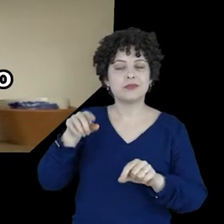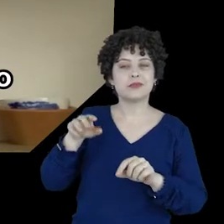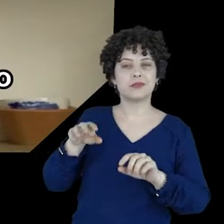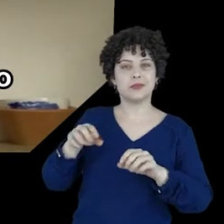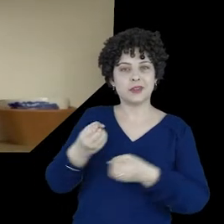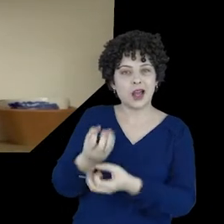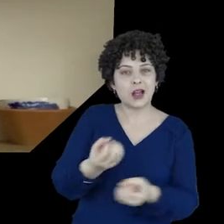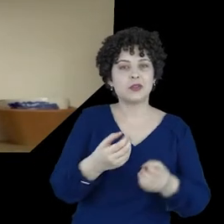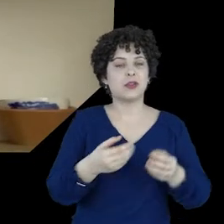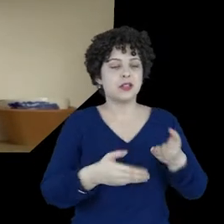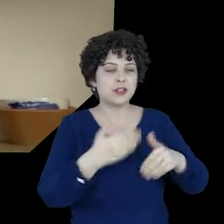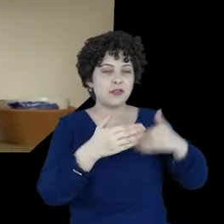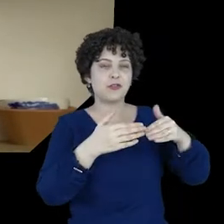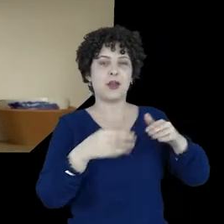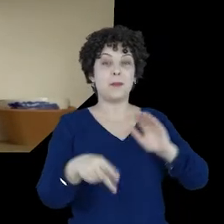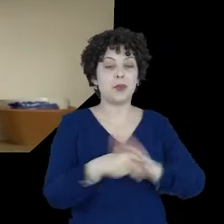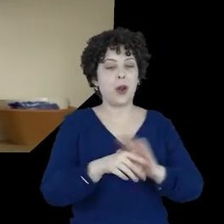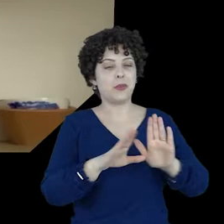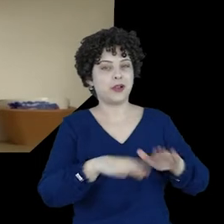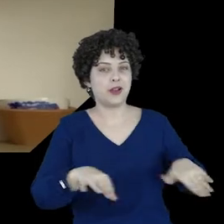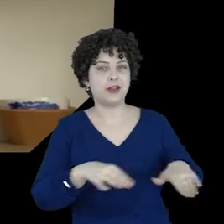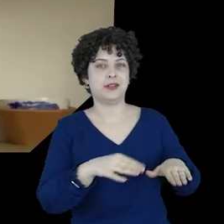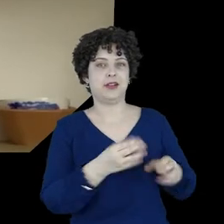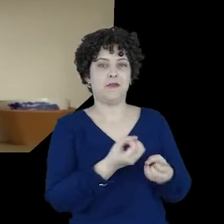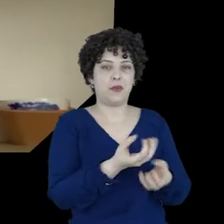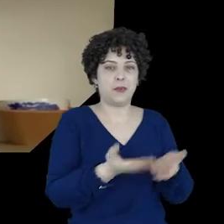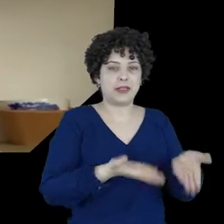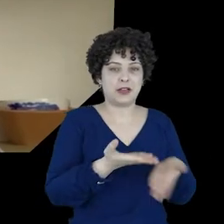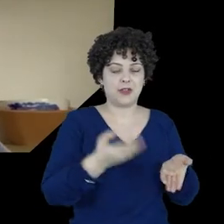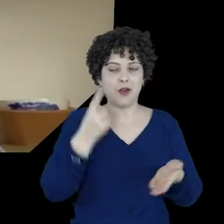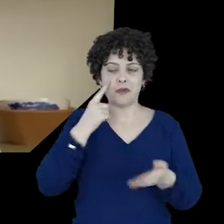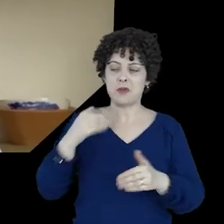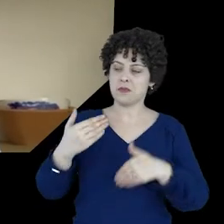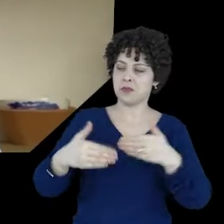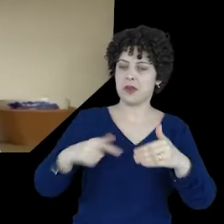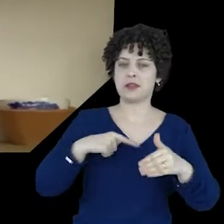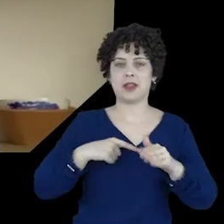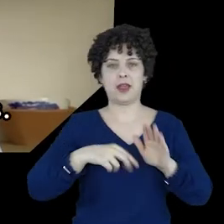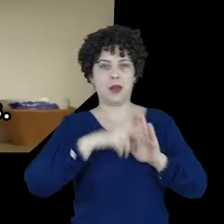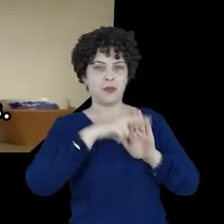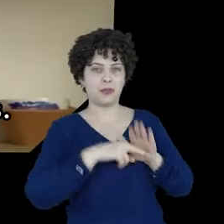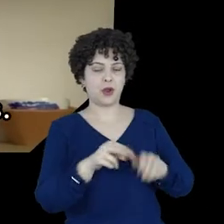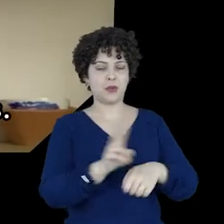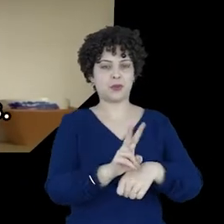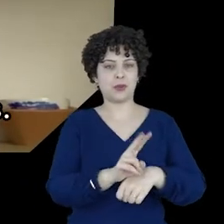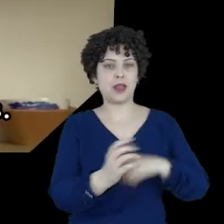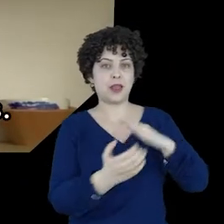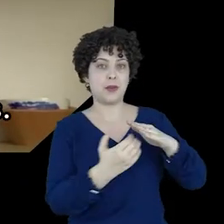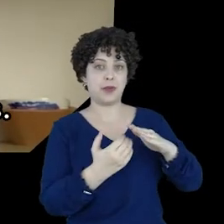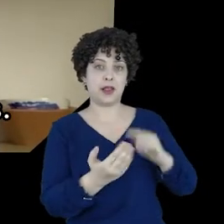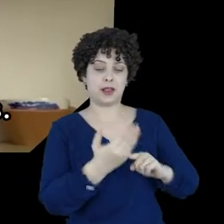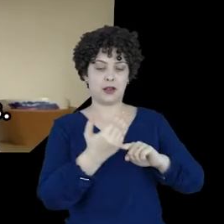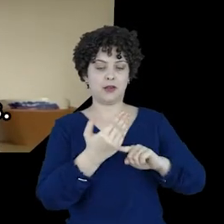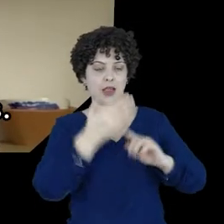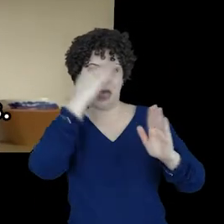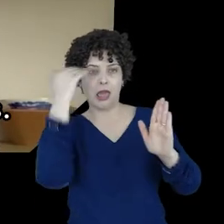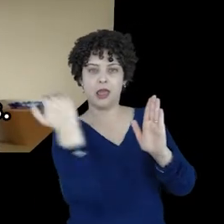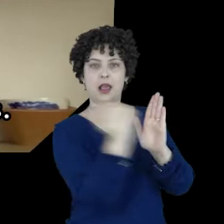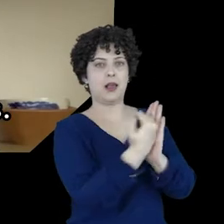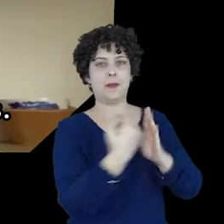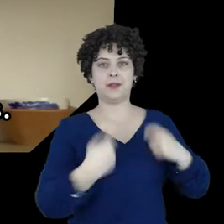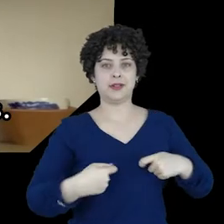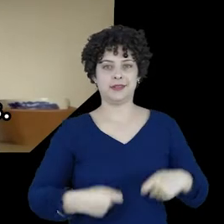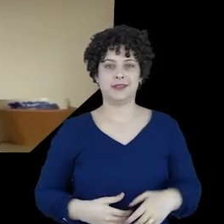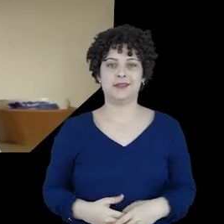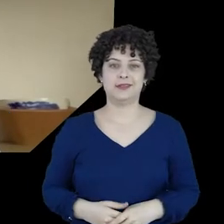for children or to build age-appropriate products in the first place. We saw movement where governments regulate, tech companies must